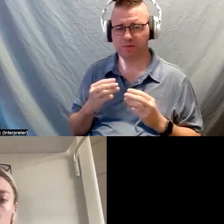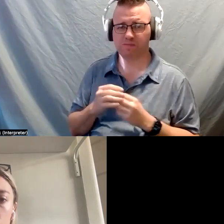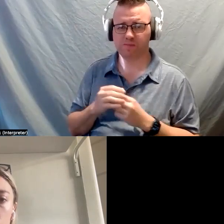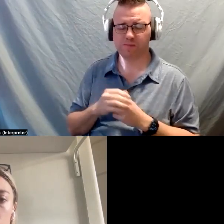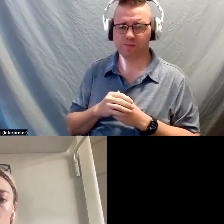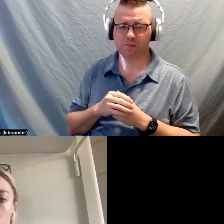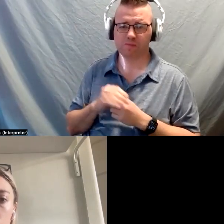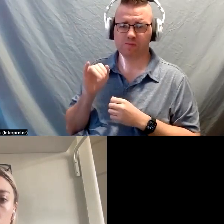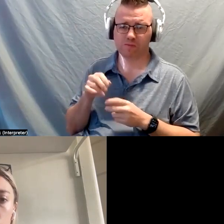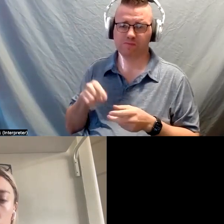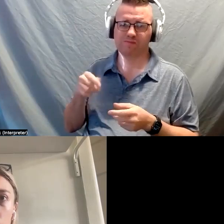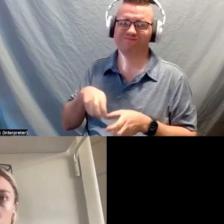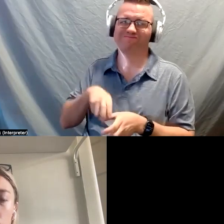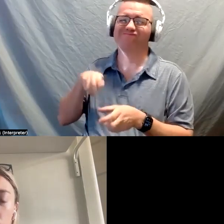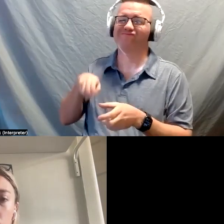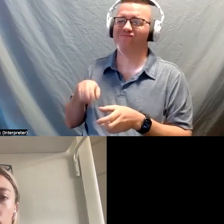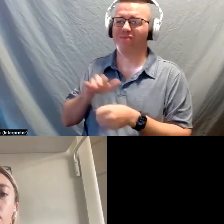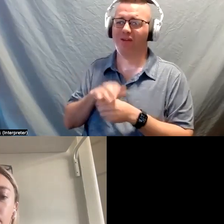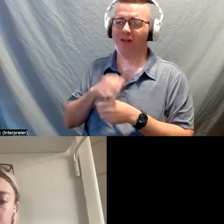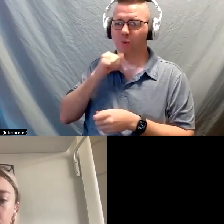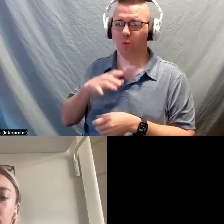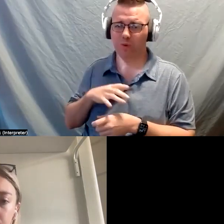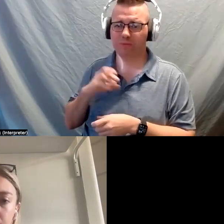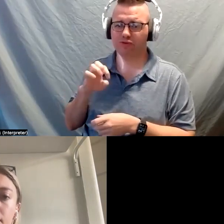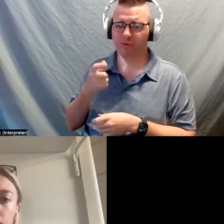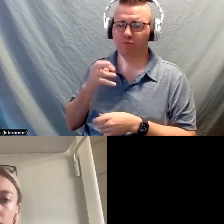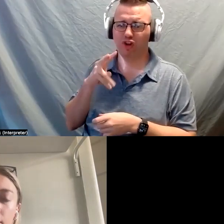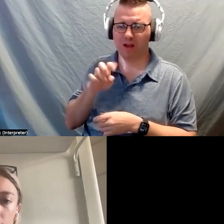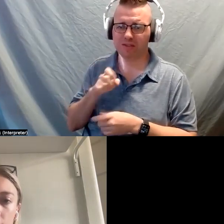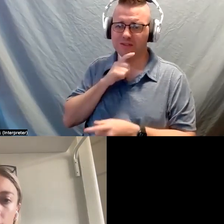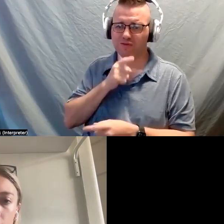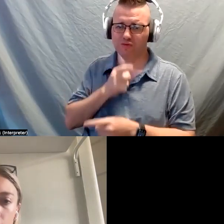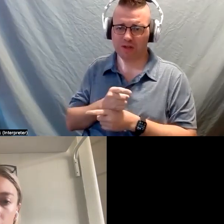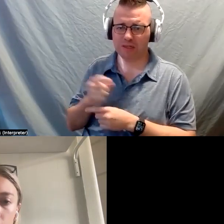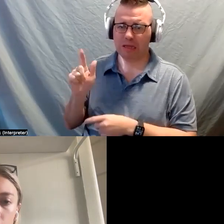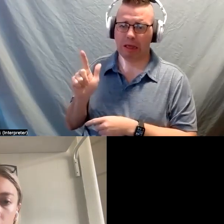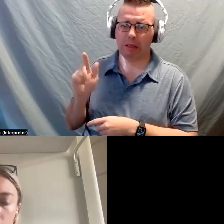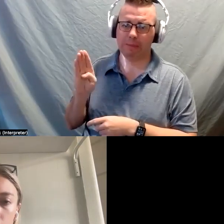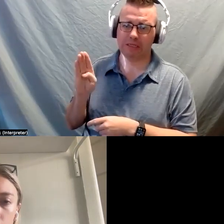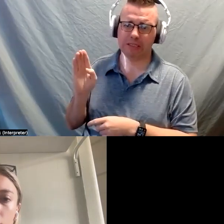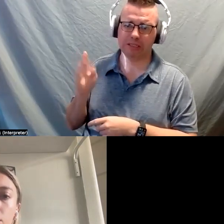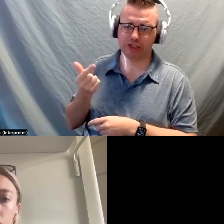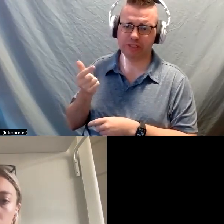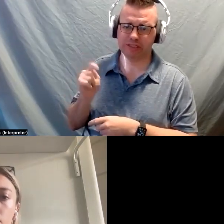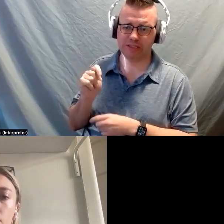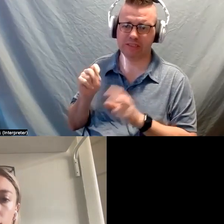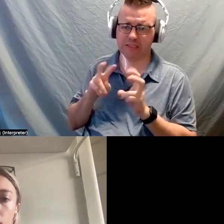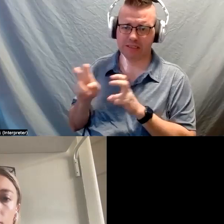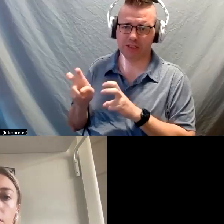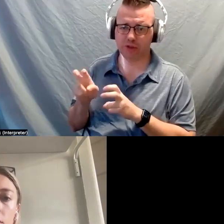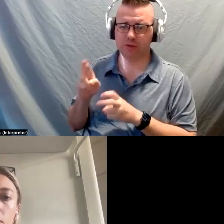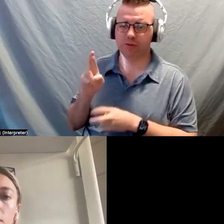can always fall back, as you know, on women's reproductive rights, on LGBT issues,